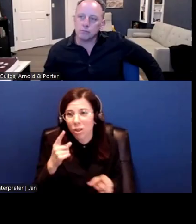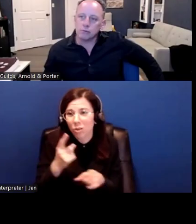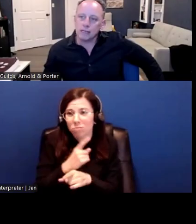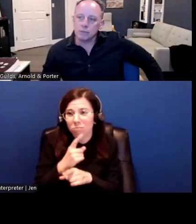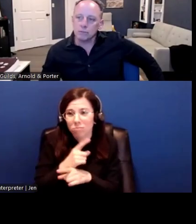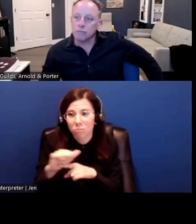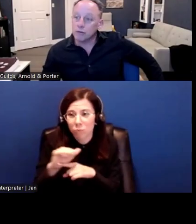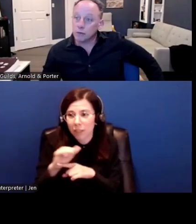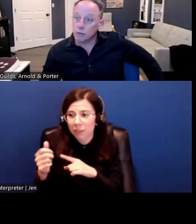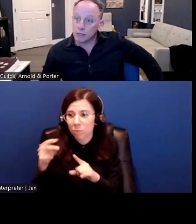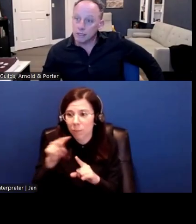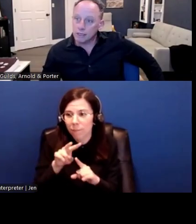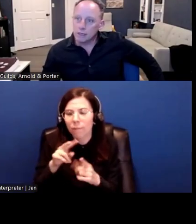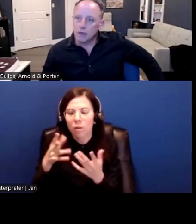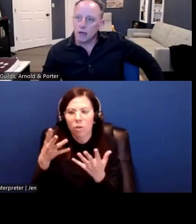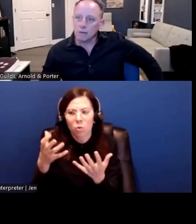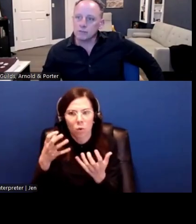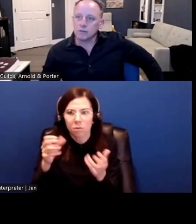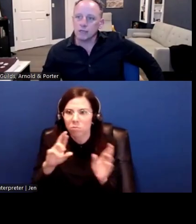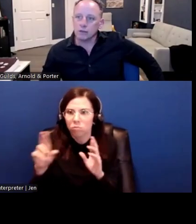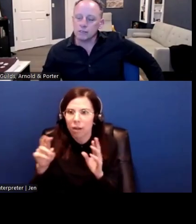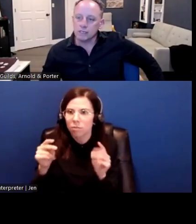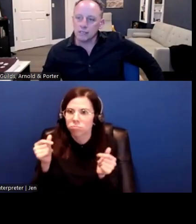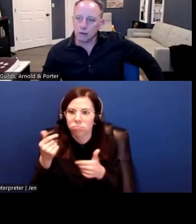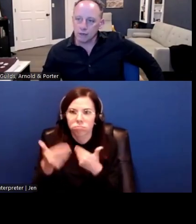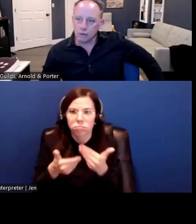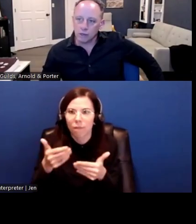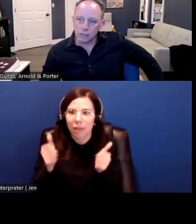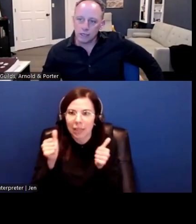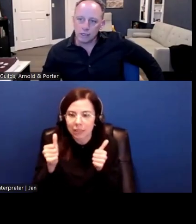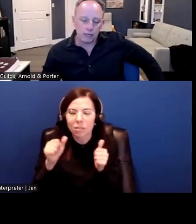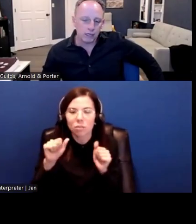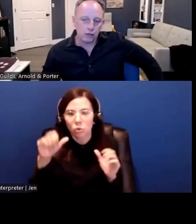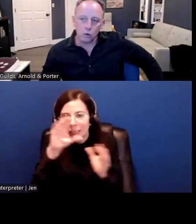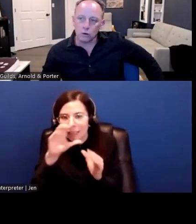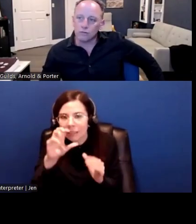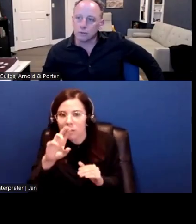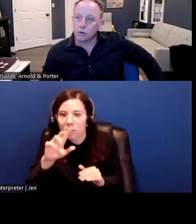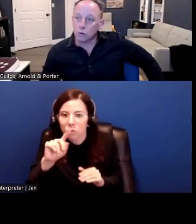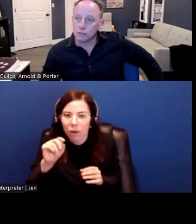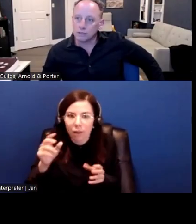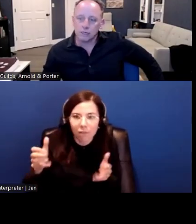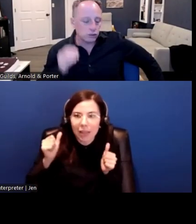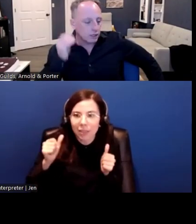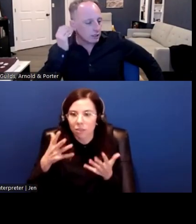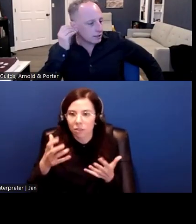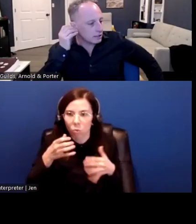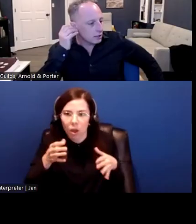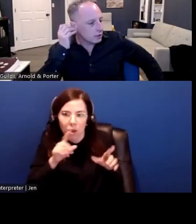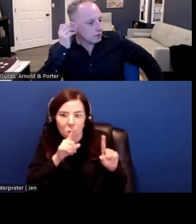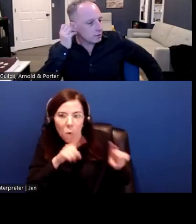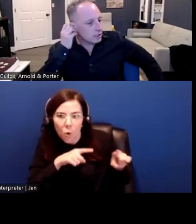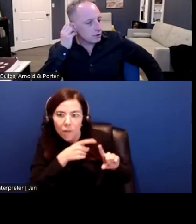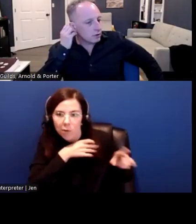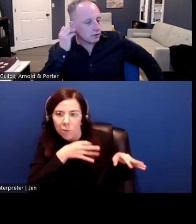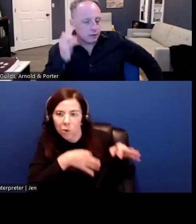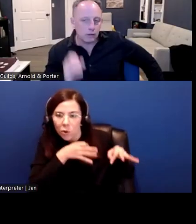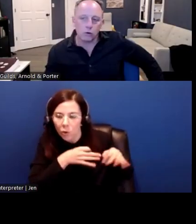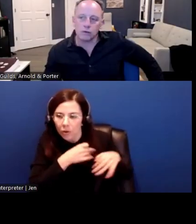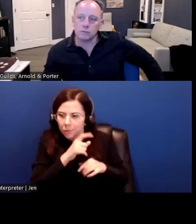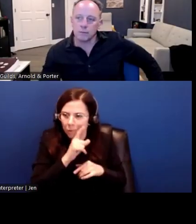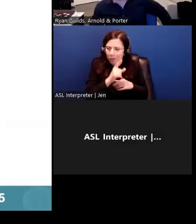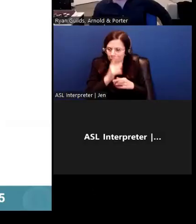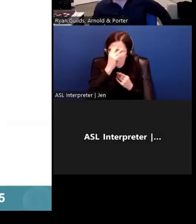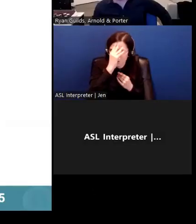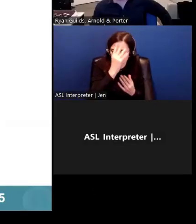to be ready to move pretty quickly, so that you can seek that writ quickly. You want to get an order from the court to make sure that the